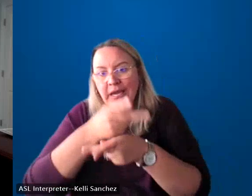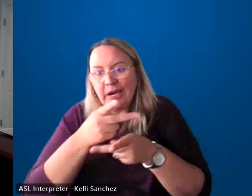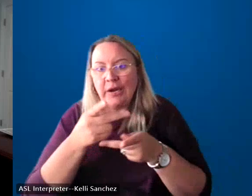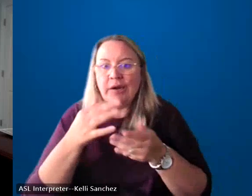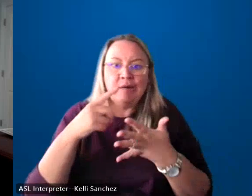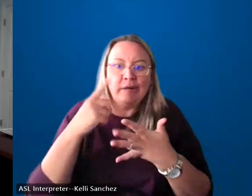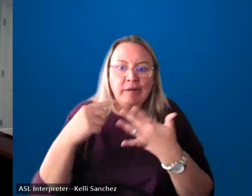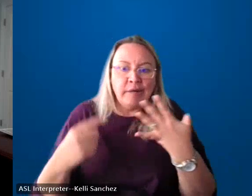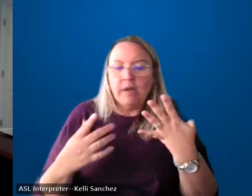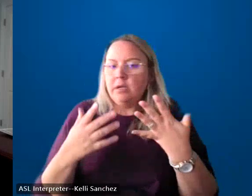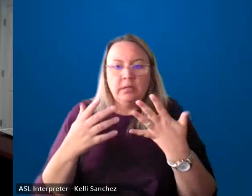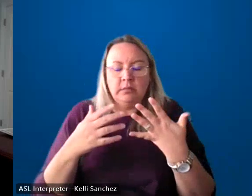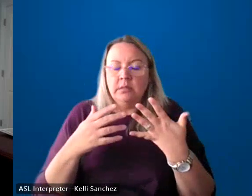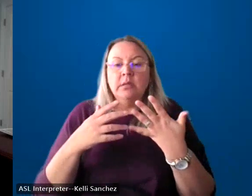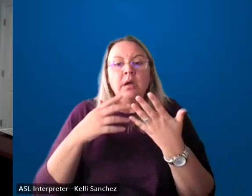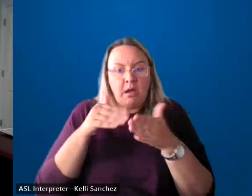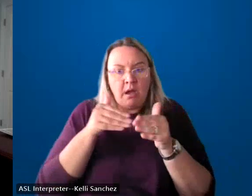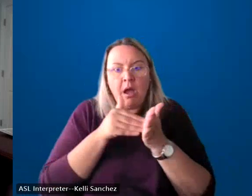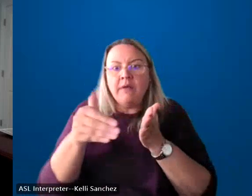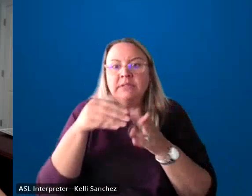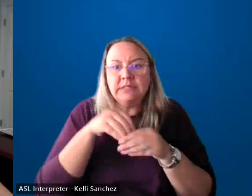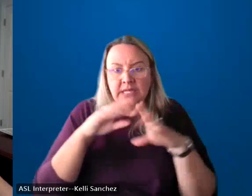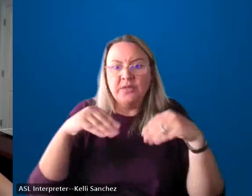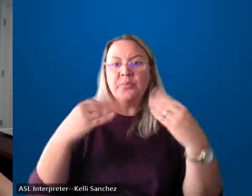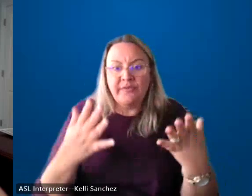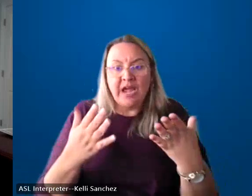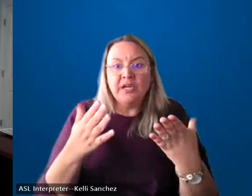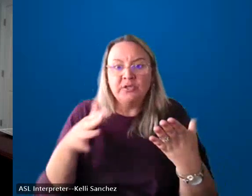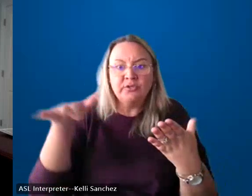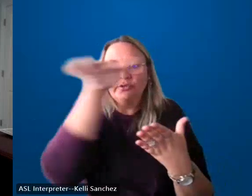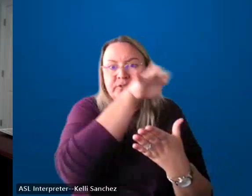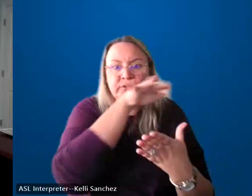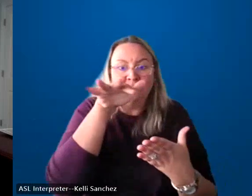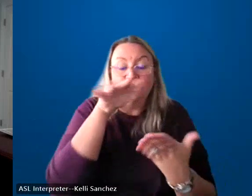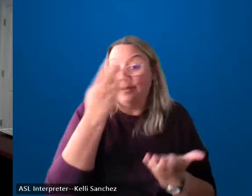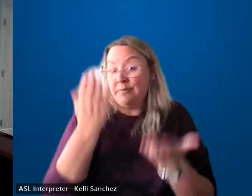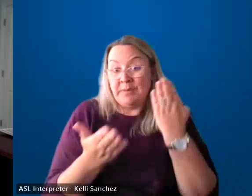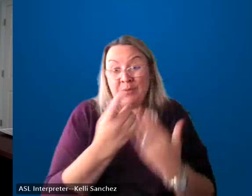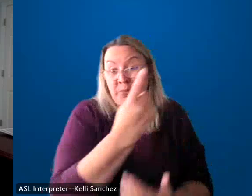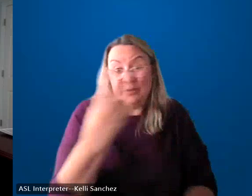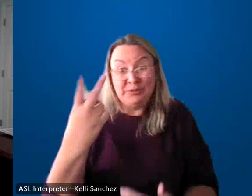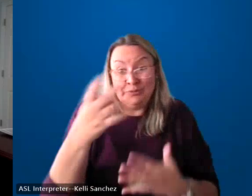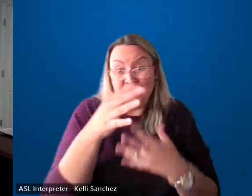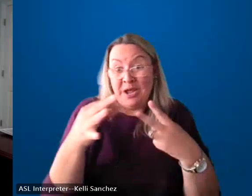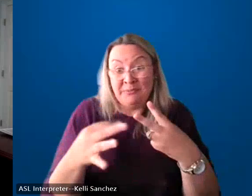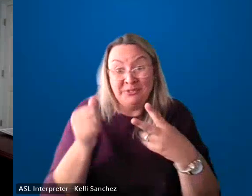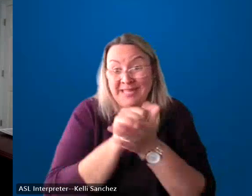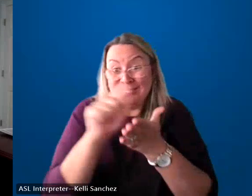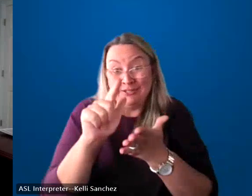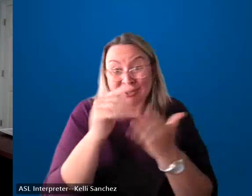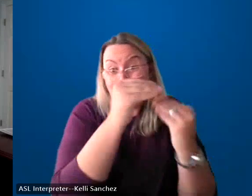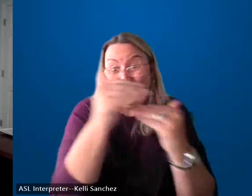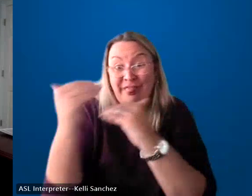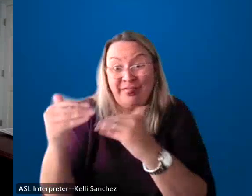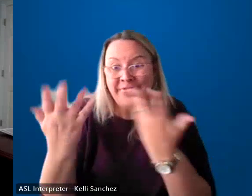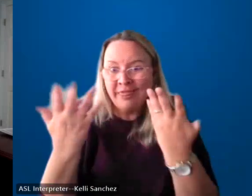And often, especially in those provider deserts, there may only be one or two options. And so,